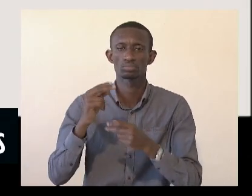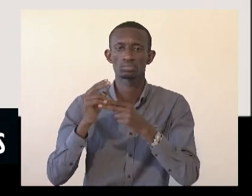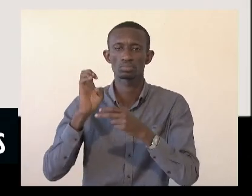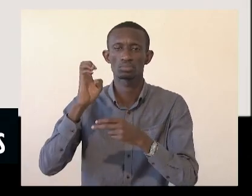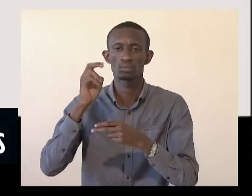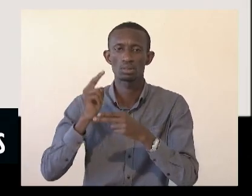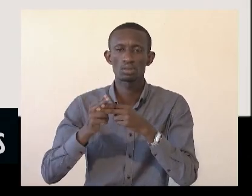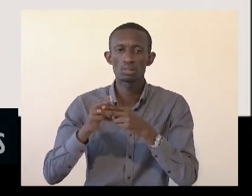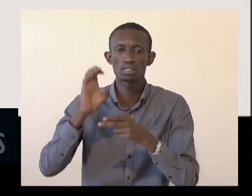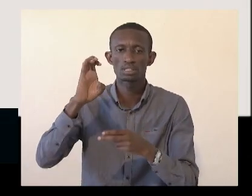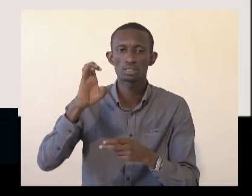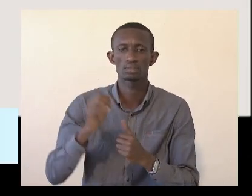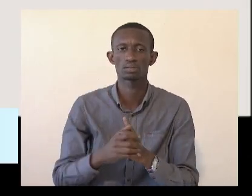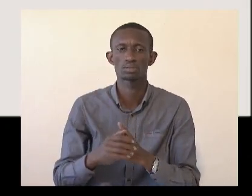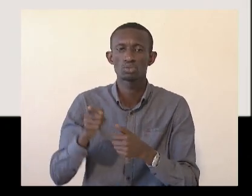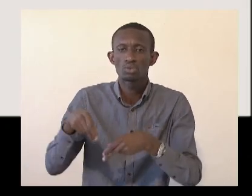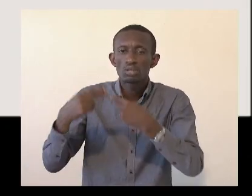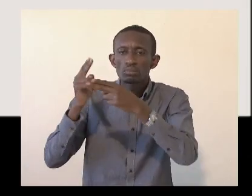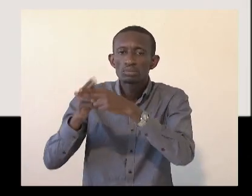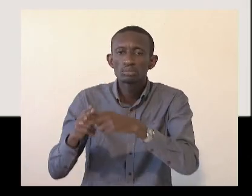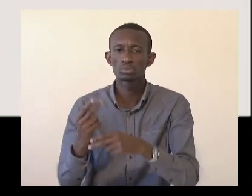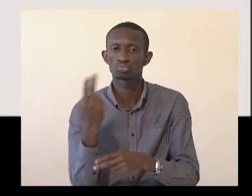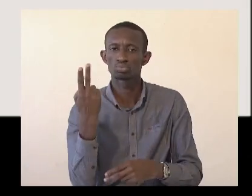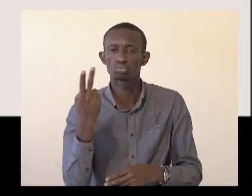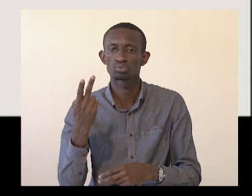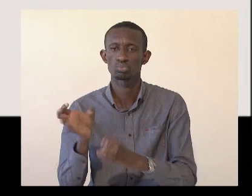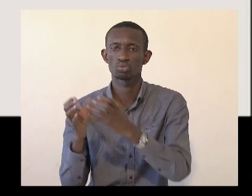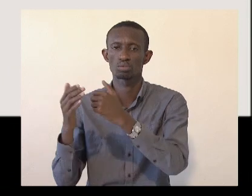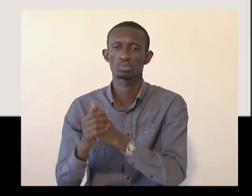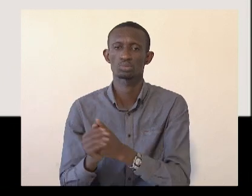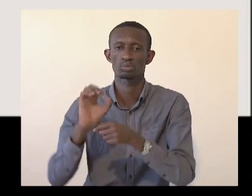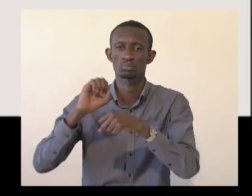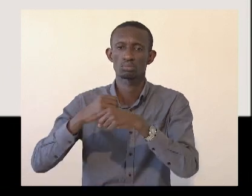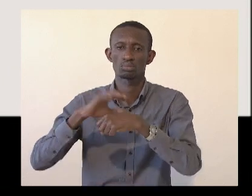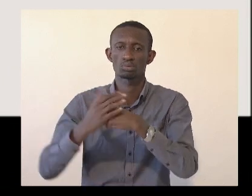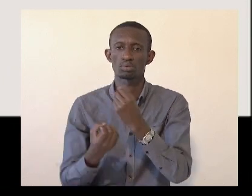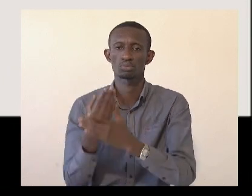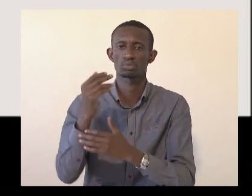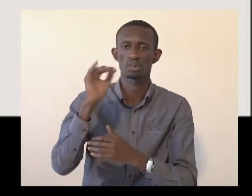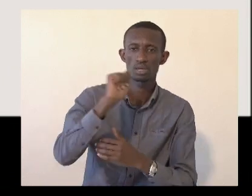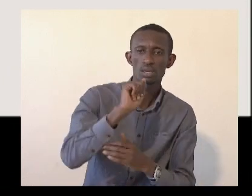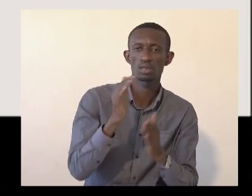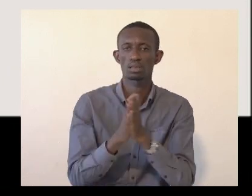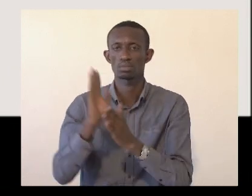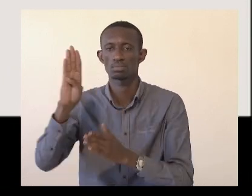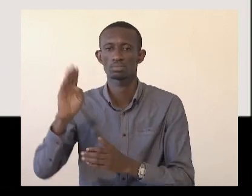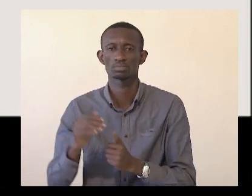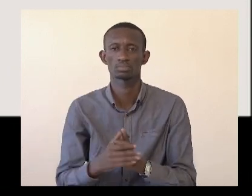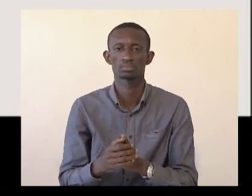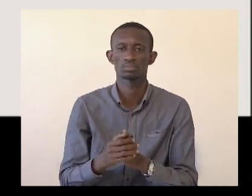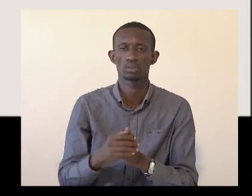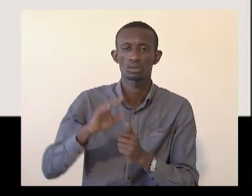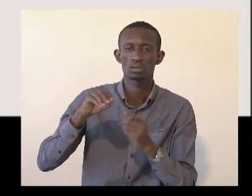another question, sub-question C. You will name the products we form in sub-question A and sub-question B. And